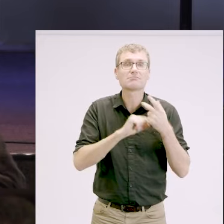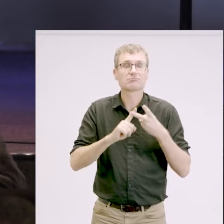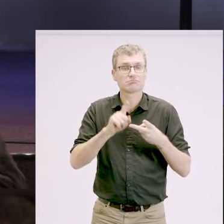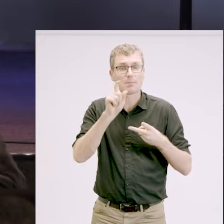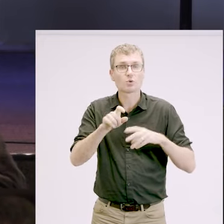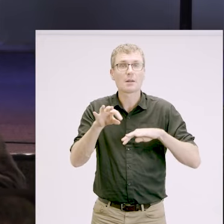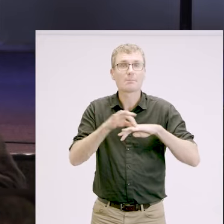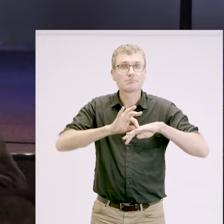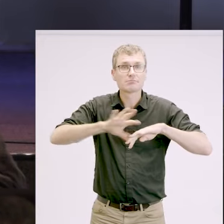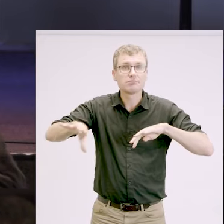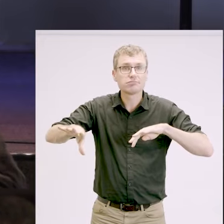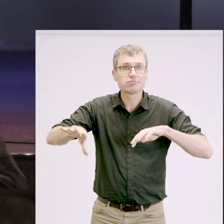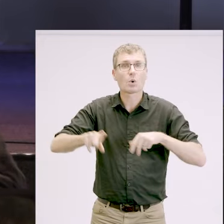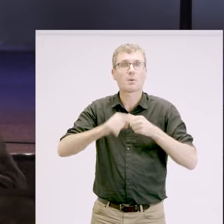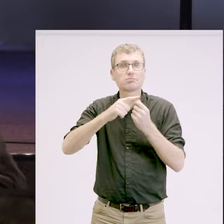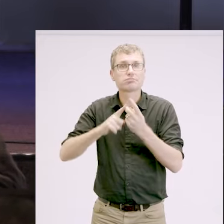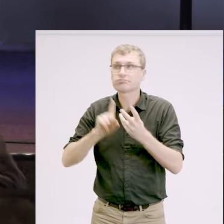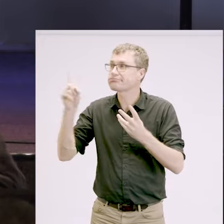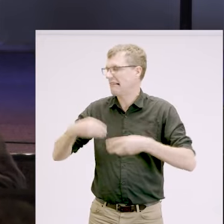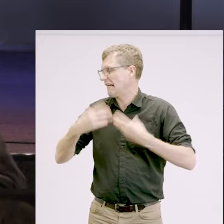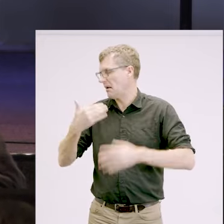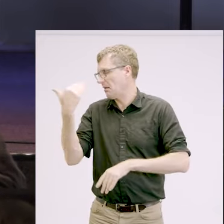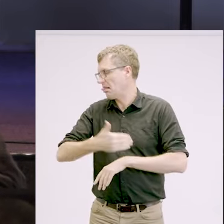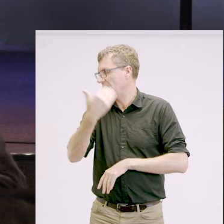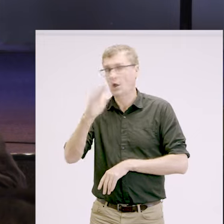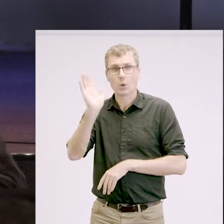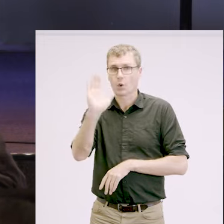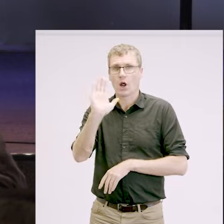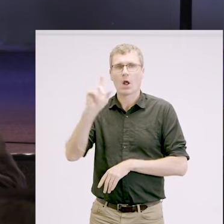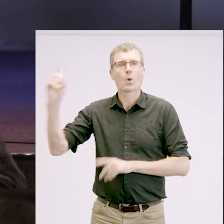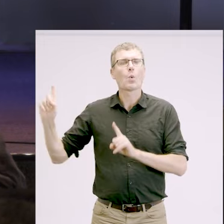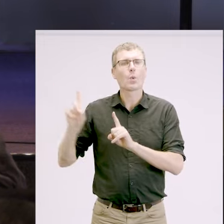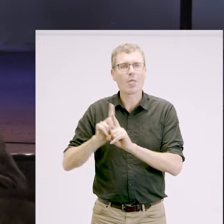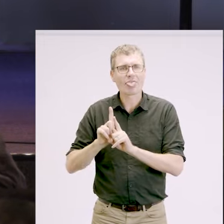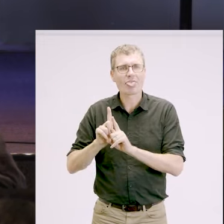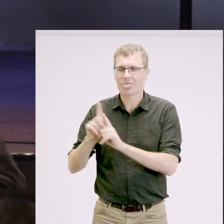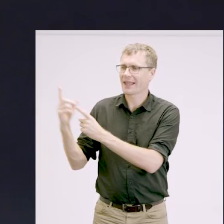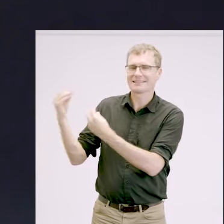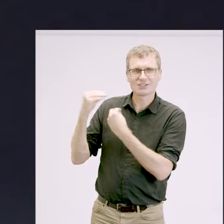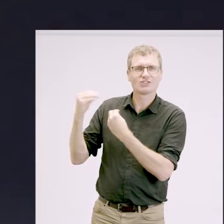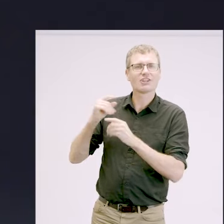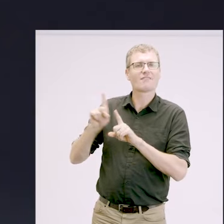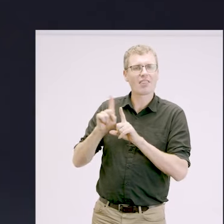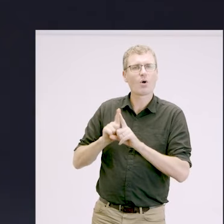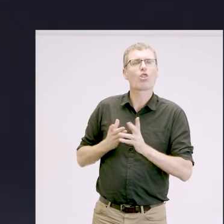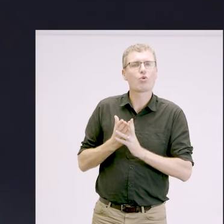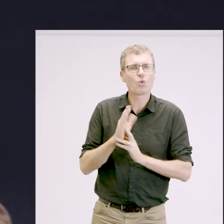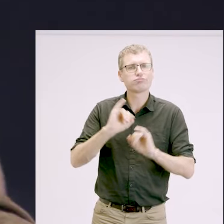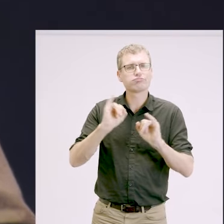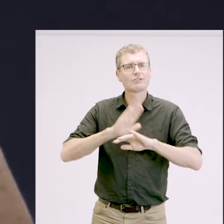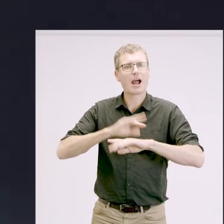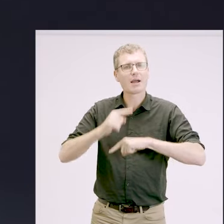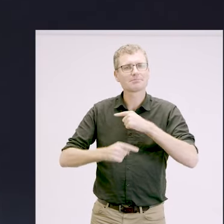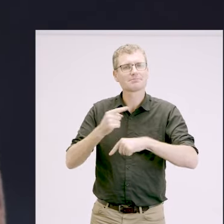whose marriage has come apart. He doesn't give up on anyone in any situation because he walks with us and he's teaching us to be faithful,